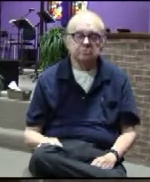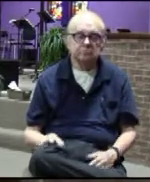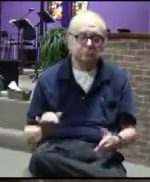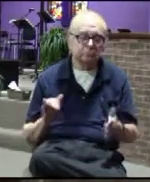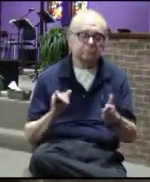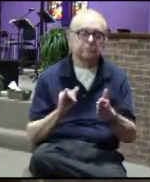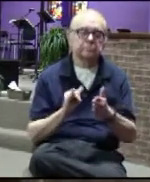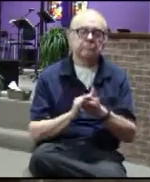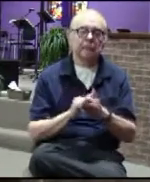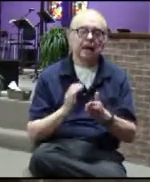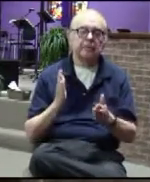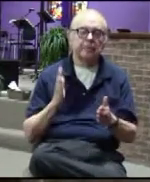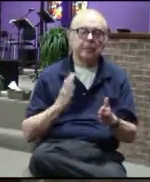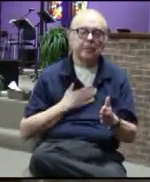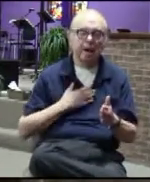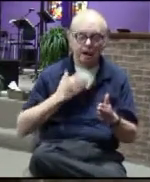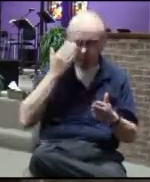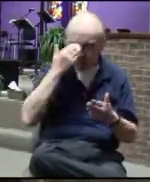that's my son